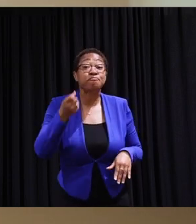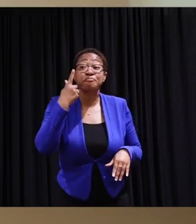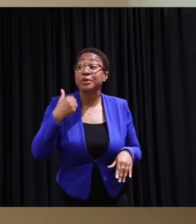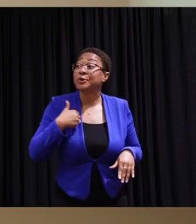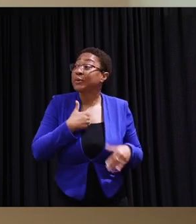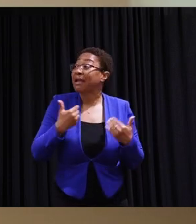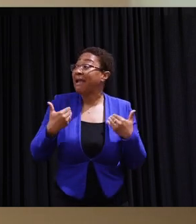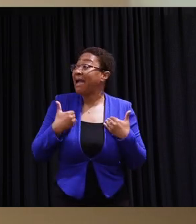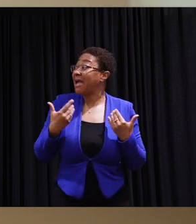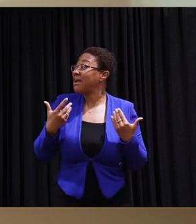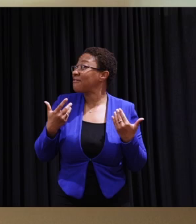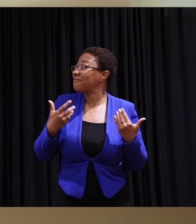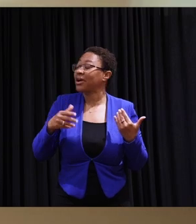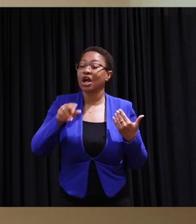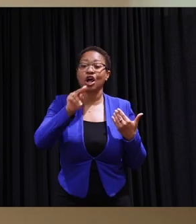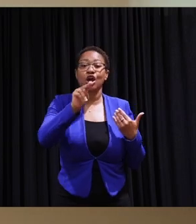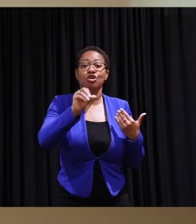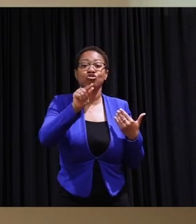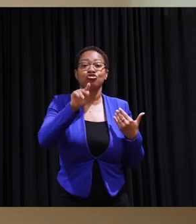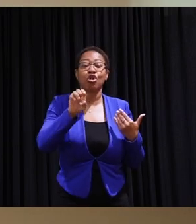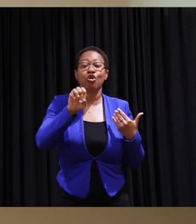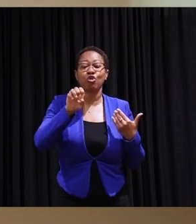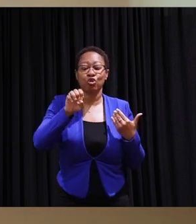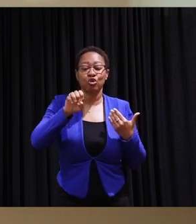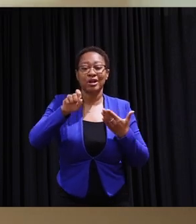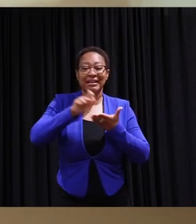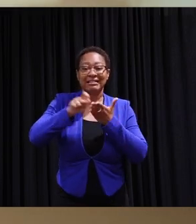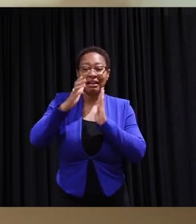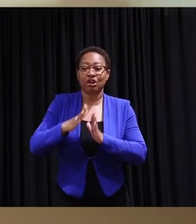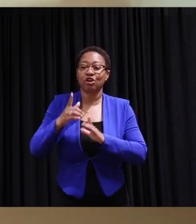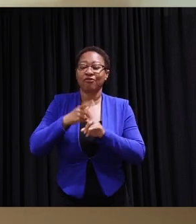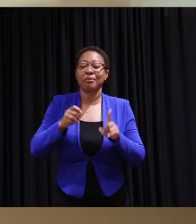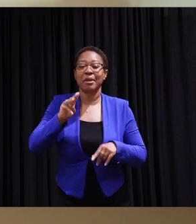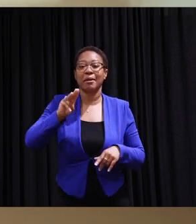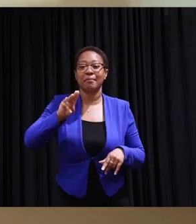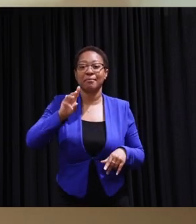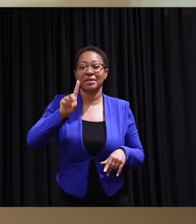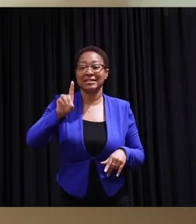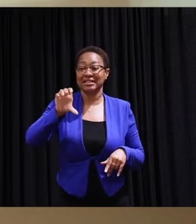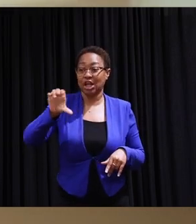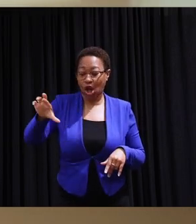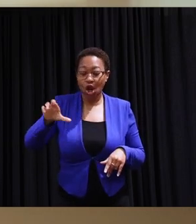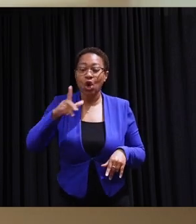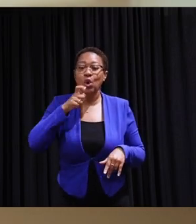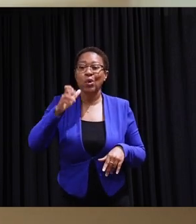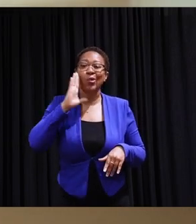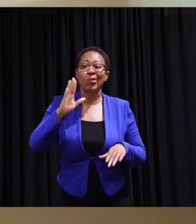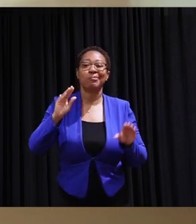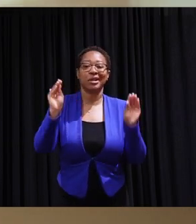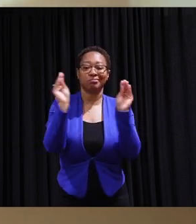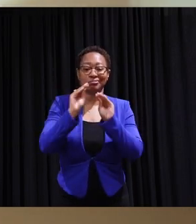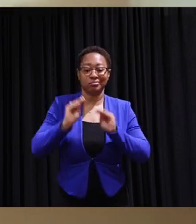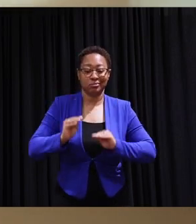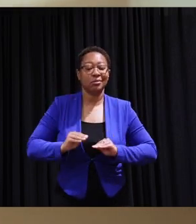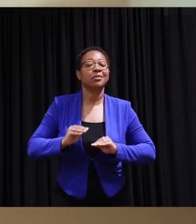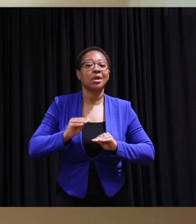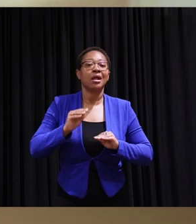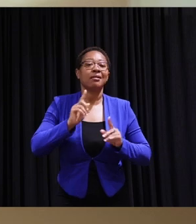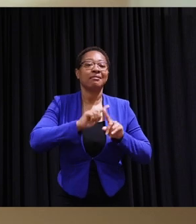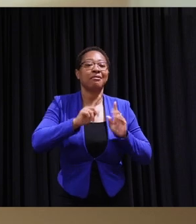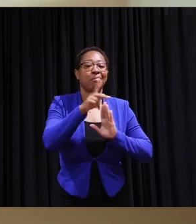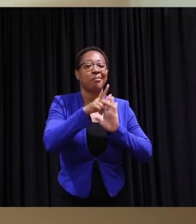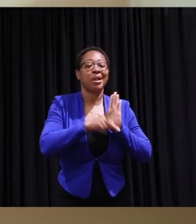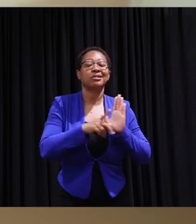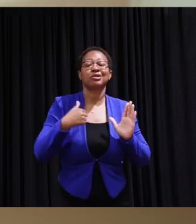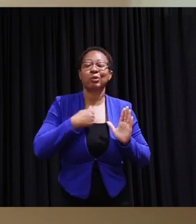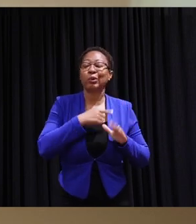have a note taker here from Michigan Department of Civil Rights who is going to be putting together the policies that